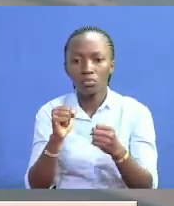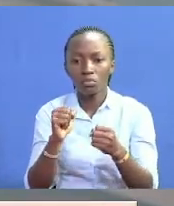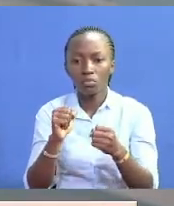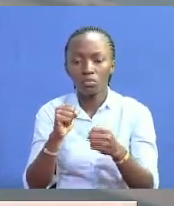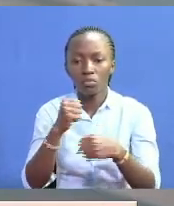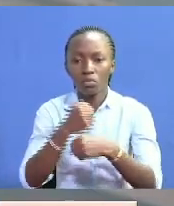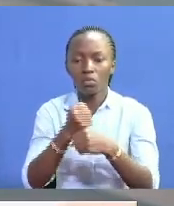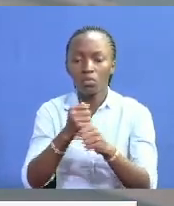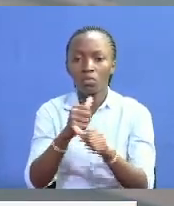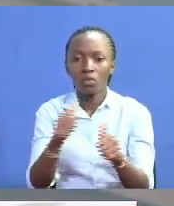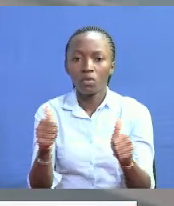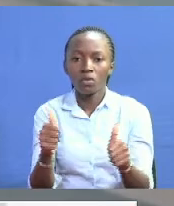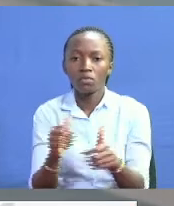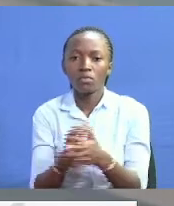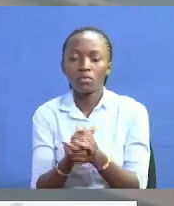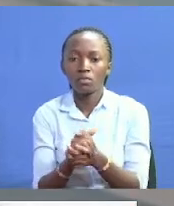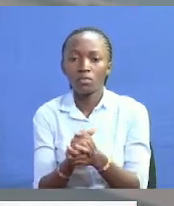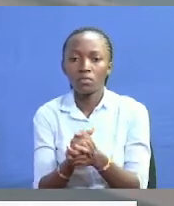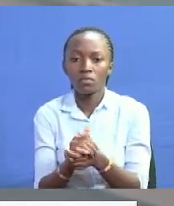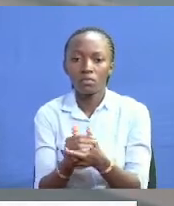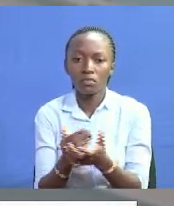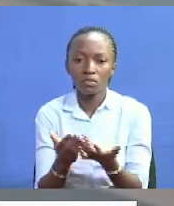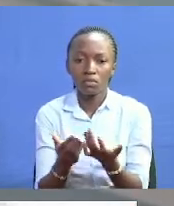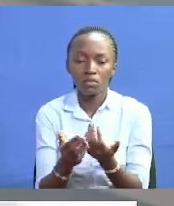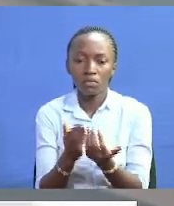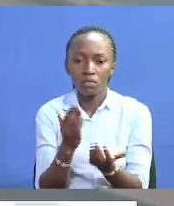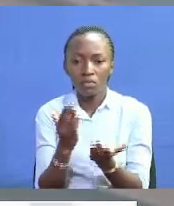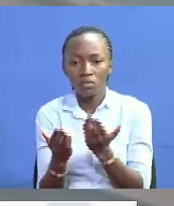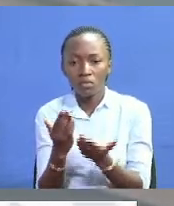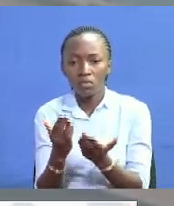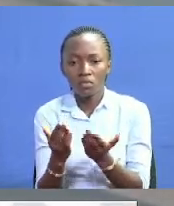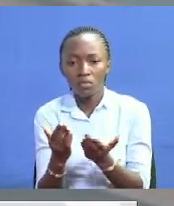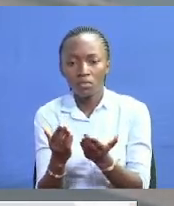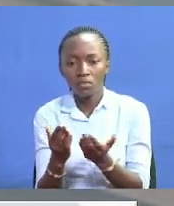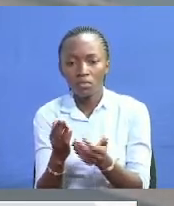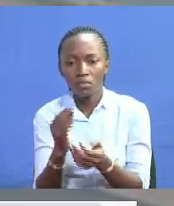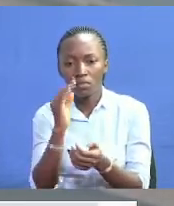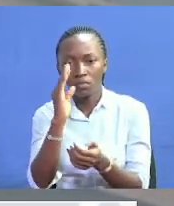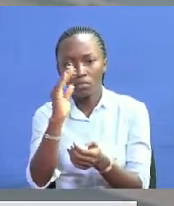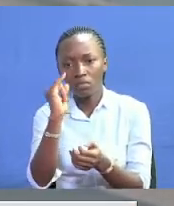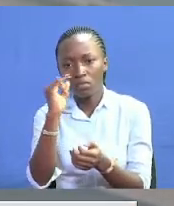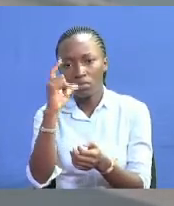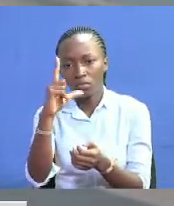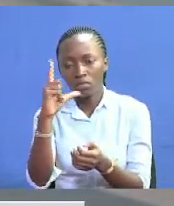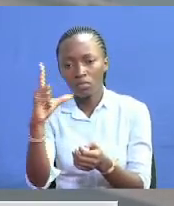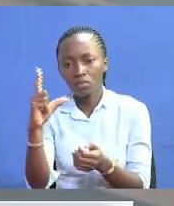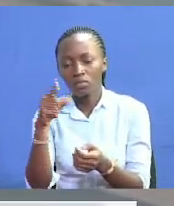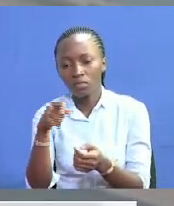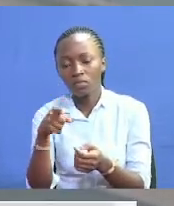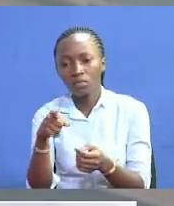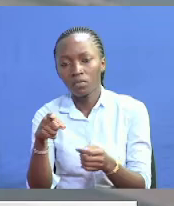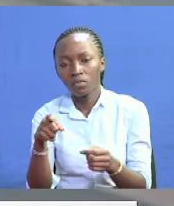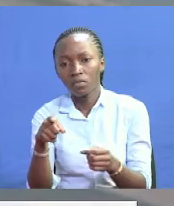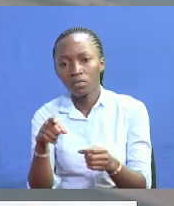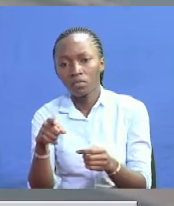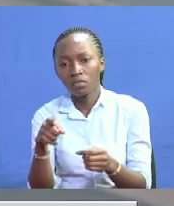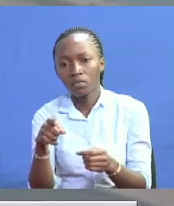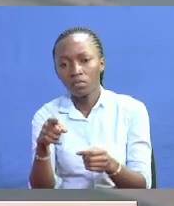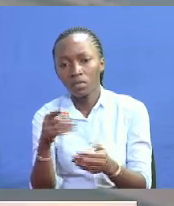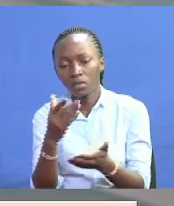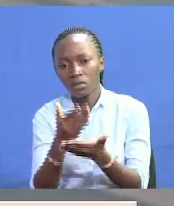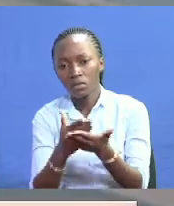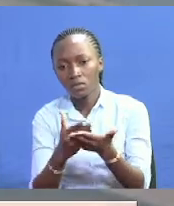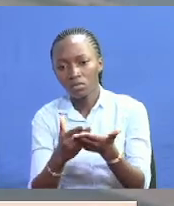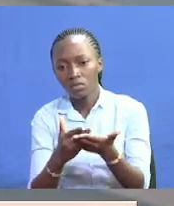good to ensure that there is that stability in the university. It also affected at large the student leadership and the